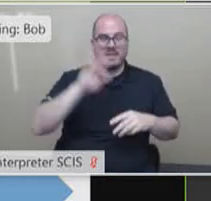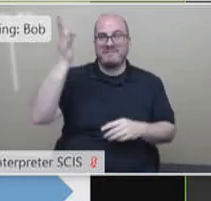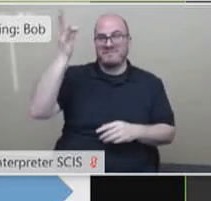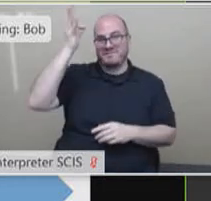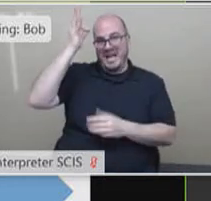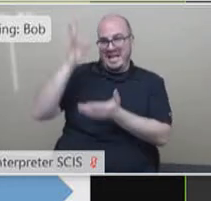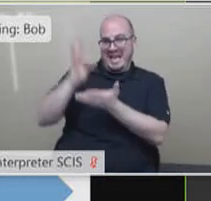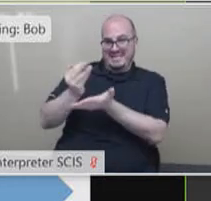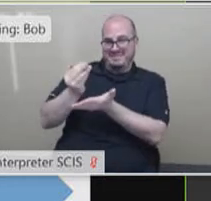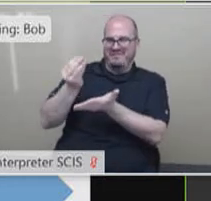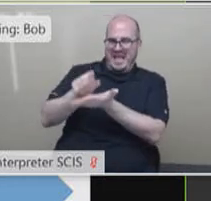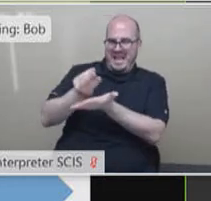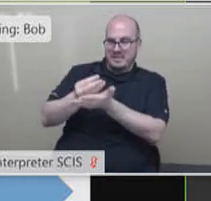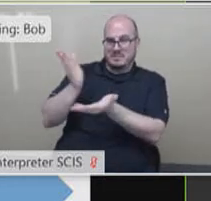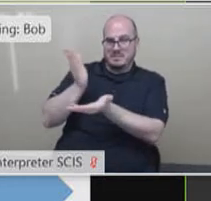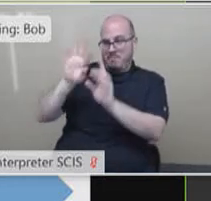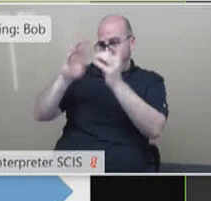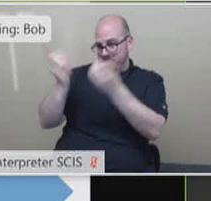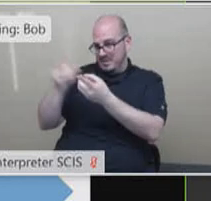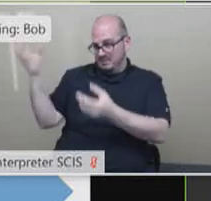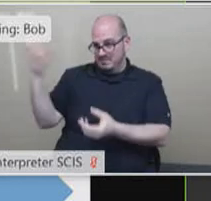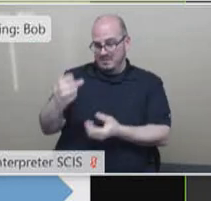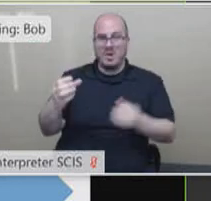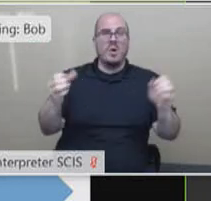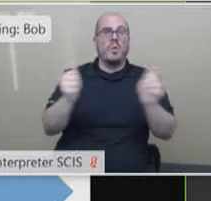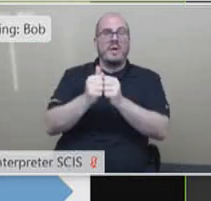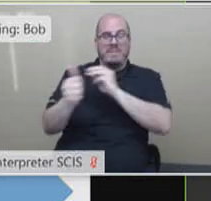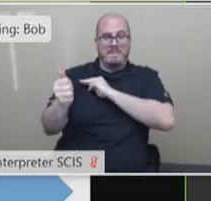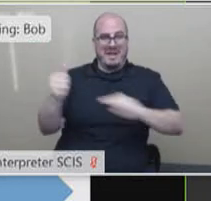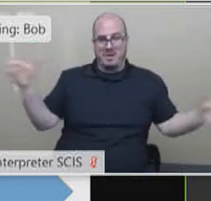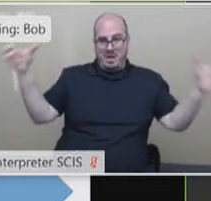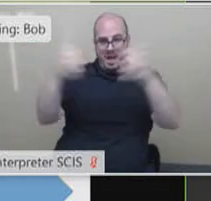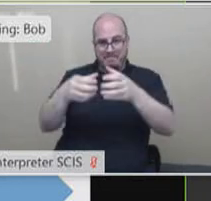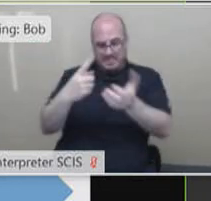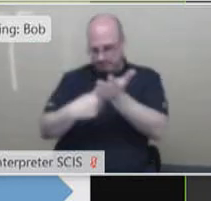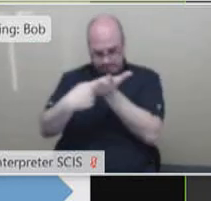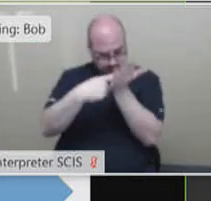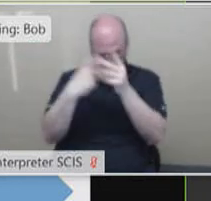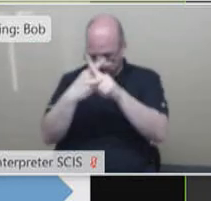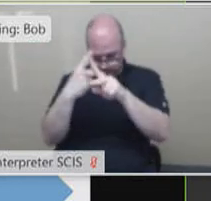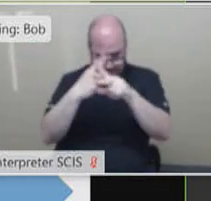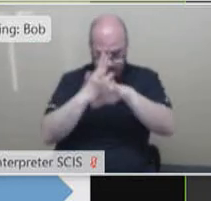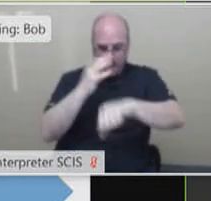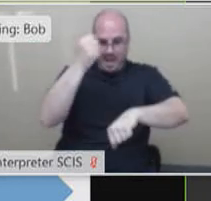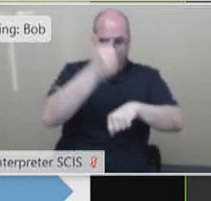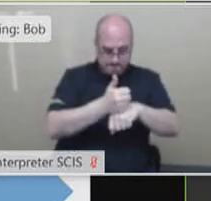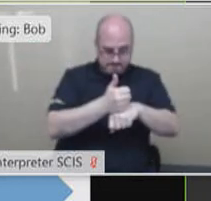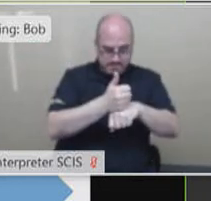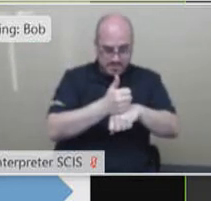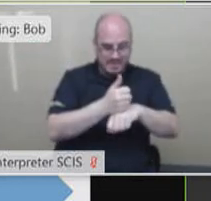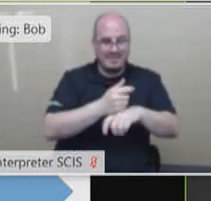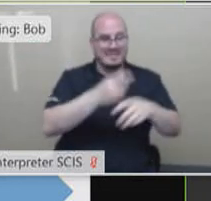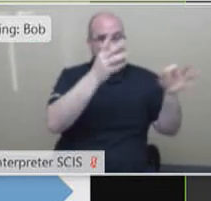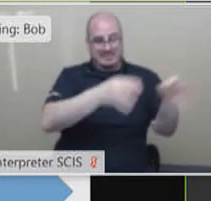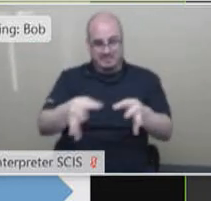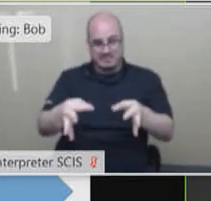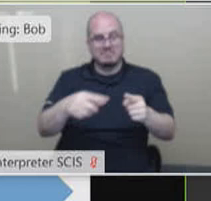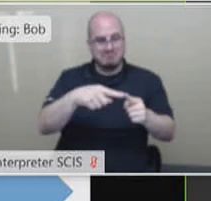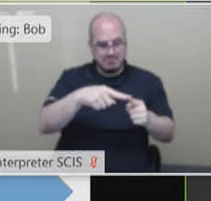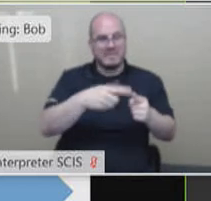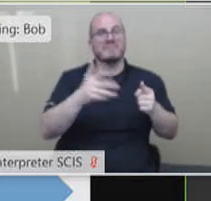those requests with the mayor and his senior team. And then once the decisions have been made on the